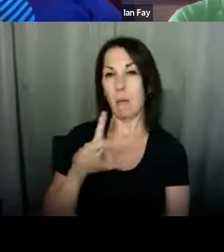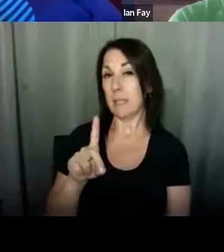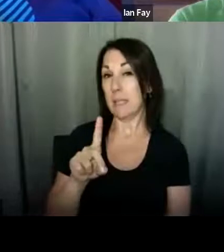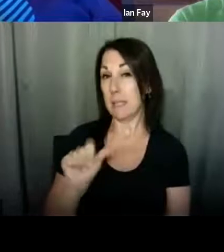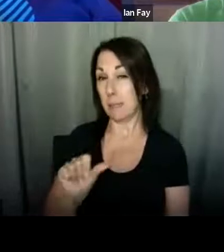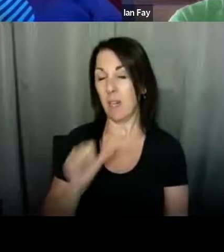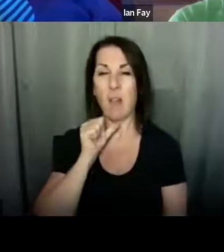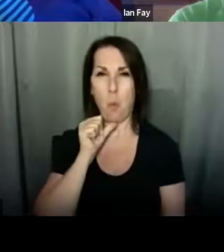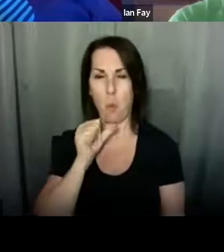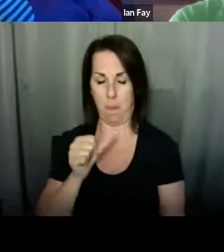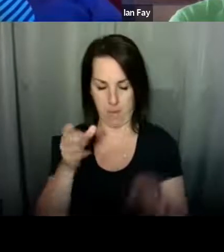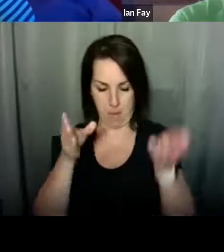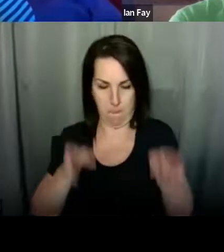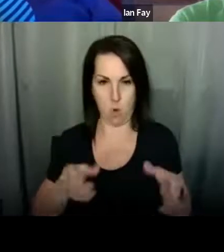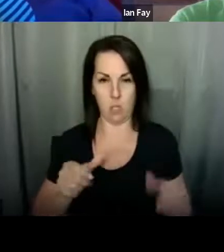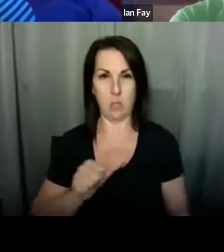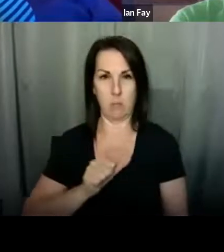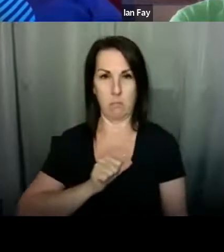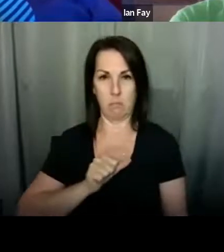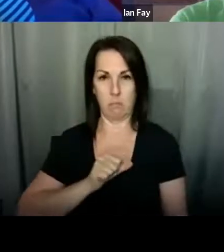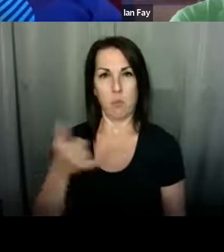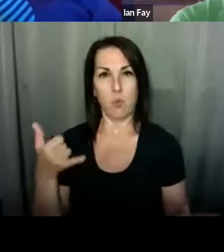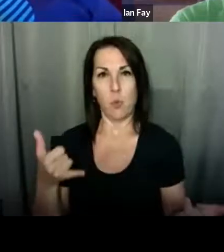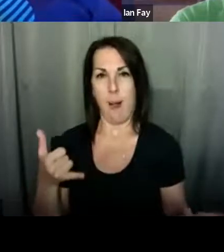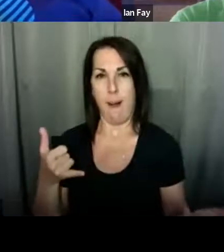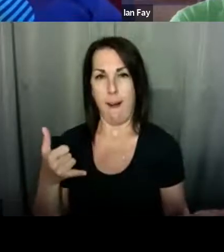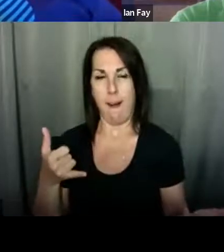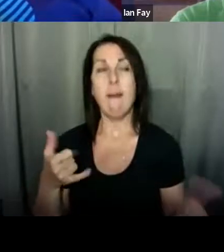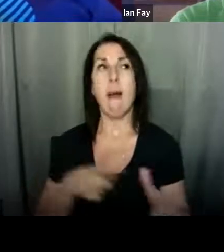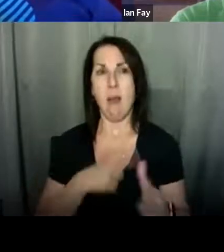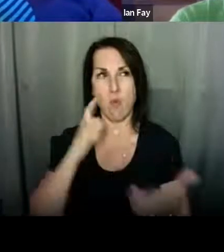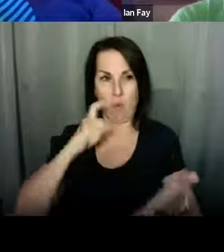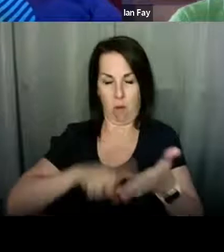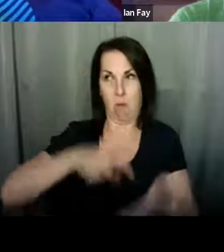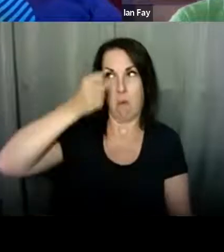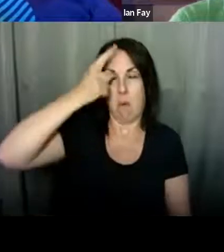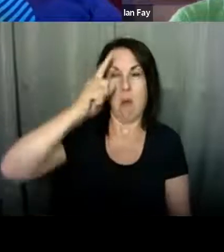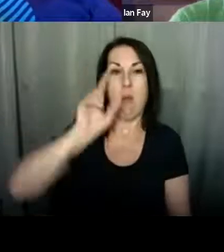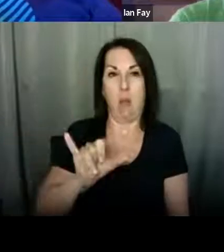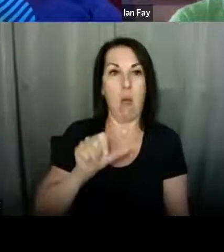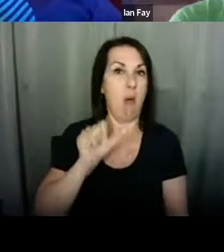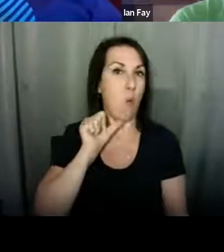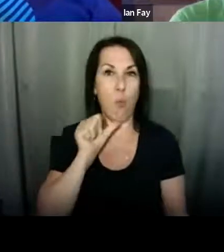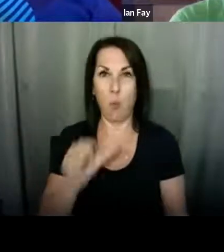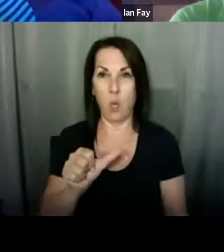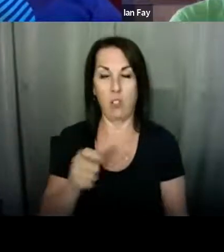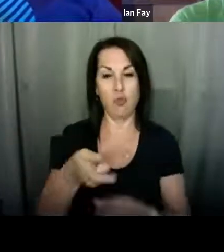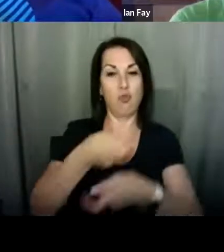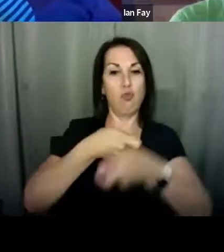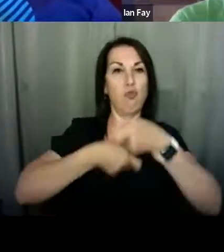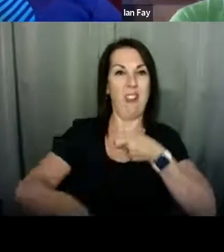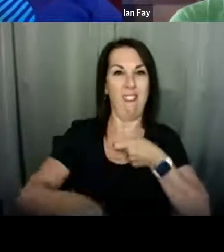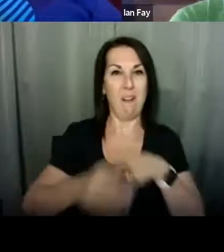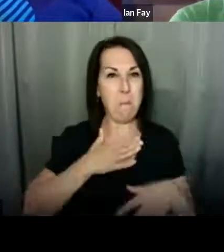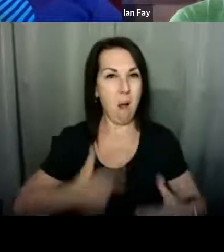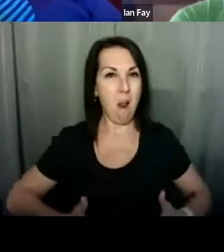not be the person that I am today. And recognizing that fact that I would not trade this life for any